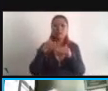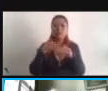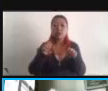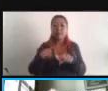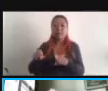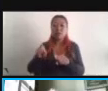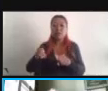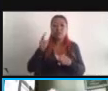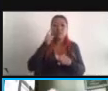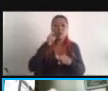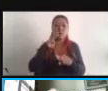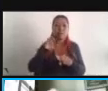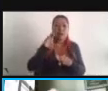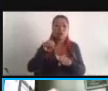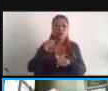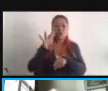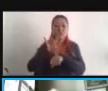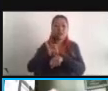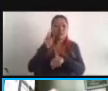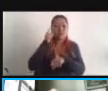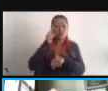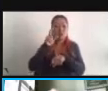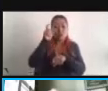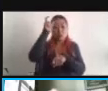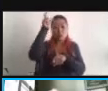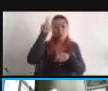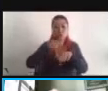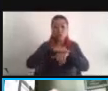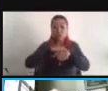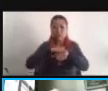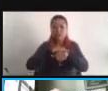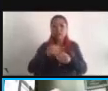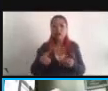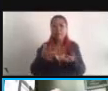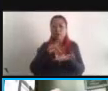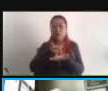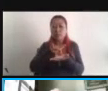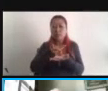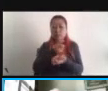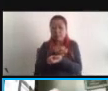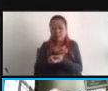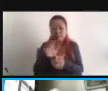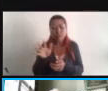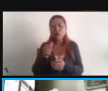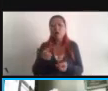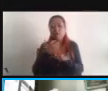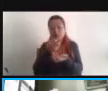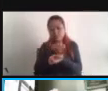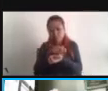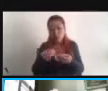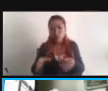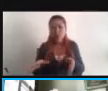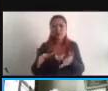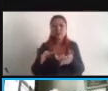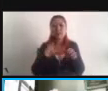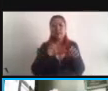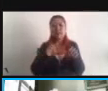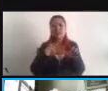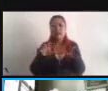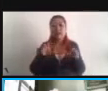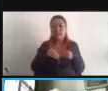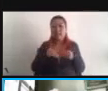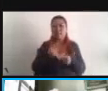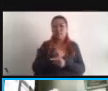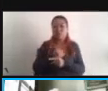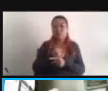microgravity or on a lunar surface? How much bone loss is acceptable? I call, we're accepting risk on every one of